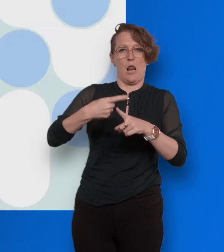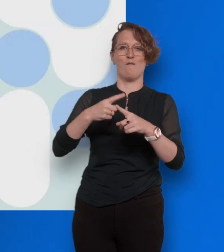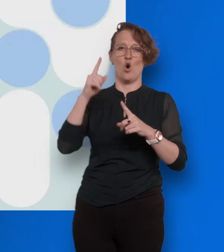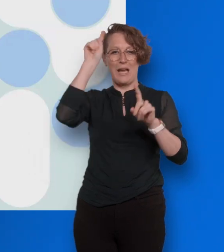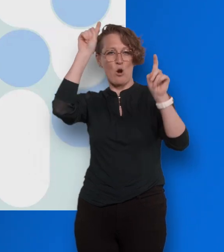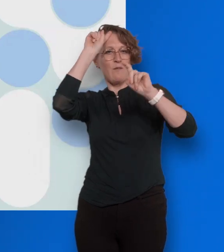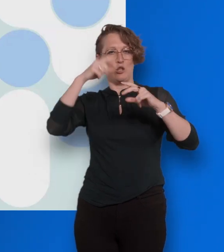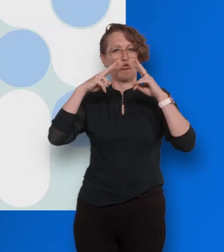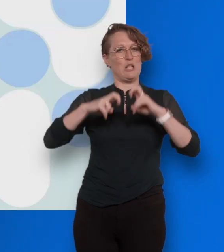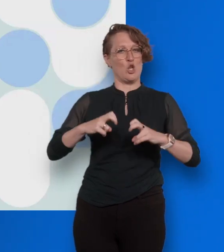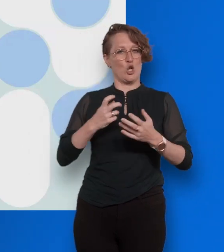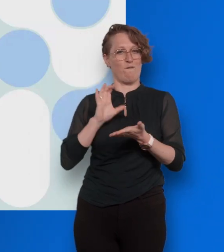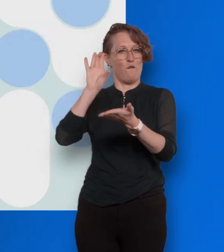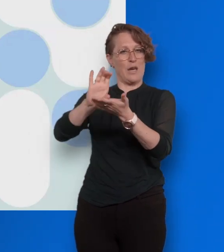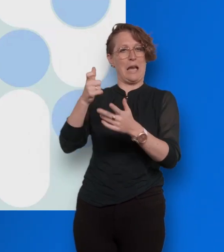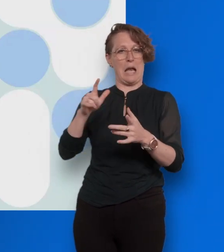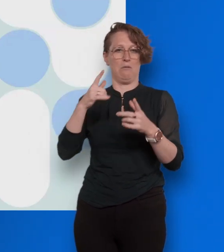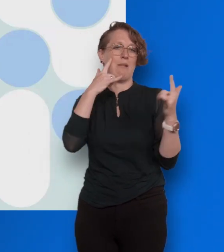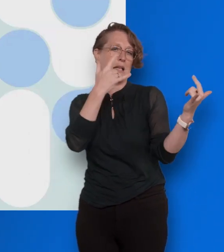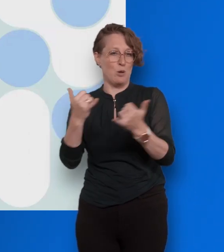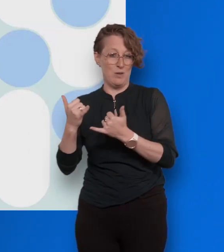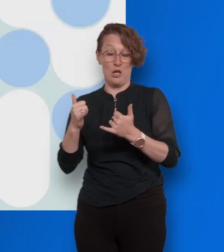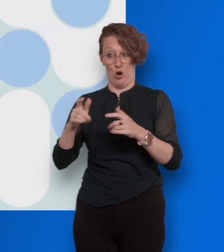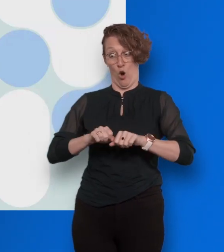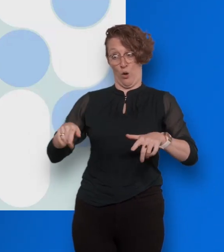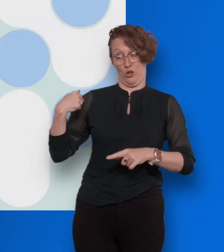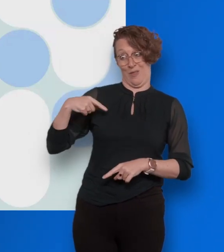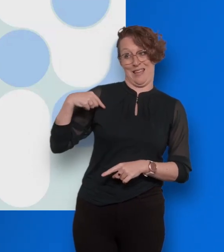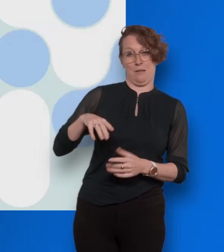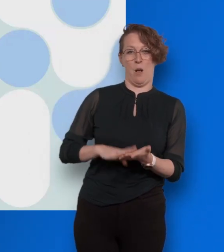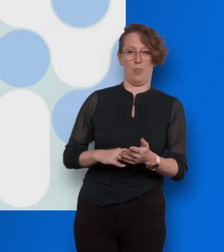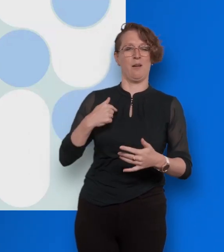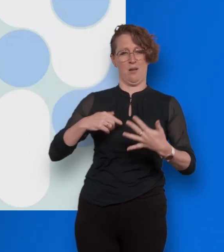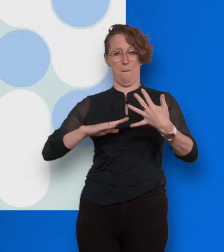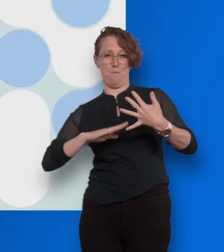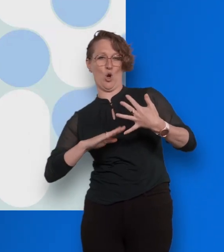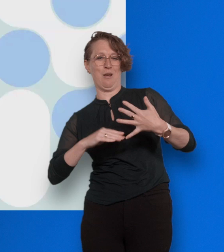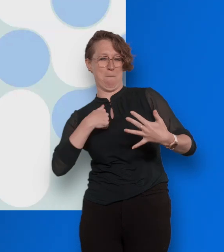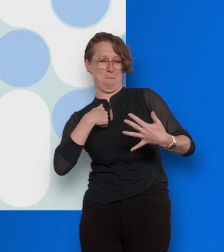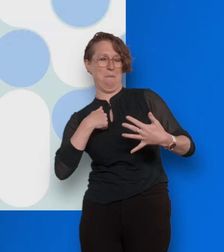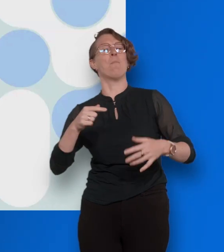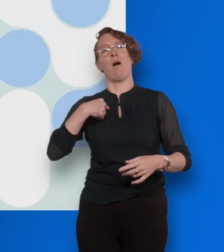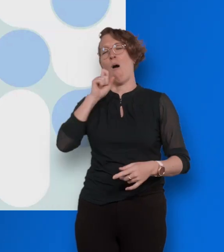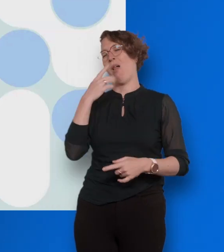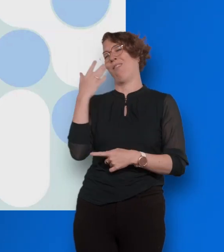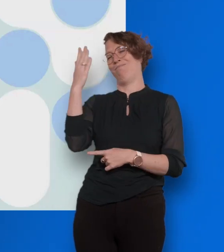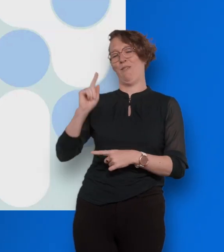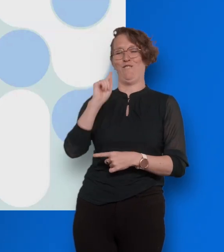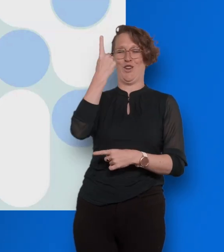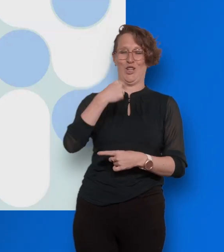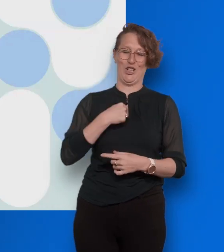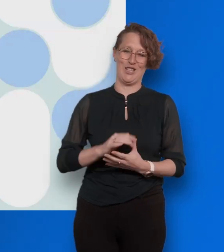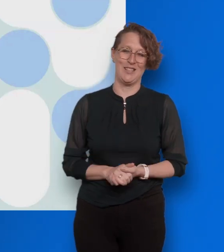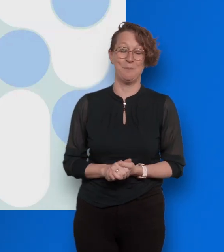Funding Experimentation, which has also launched this month. And I'm at the bottom of the list, but I'll be talking first.